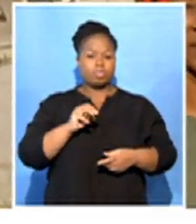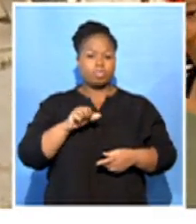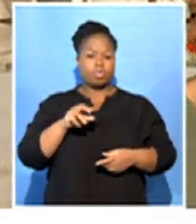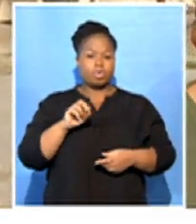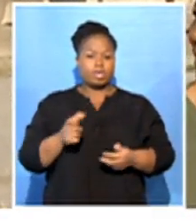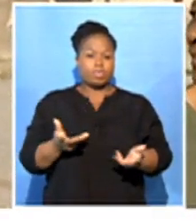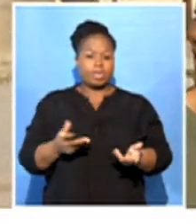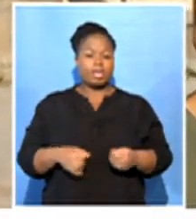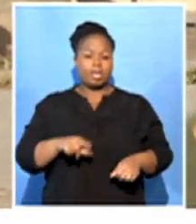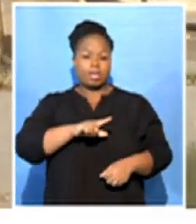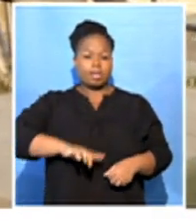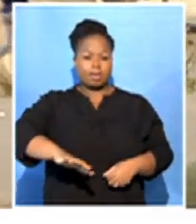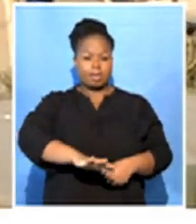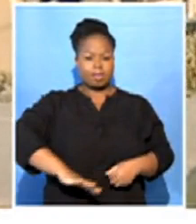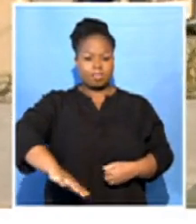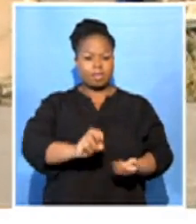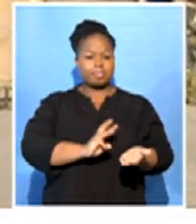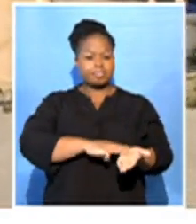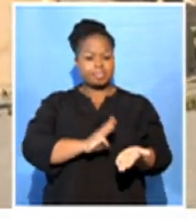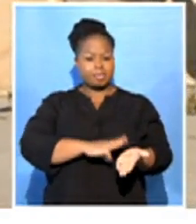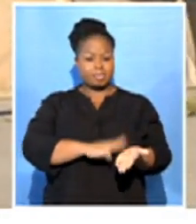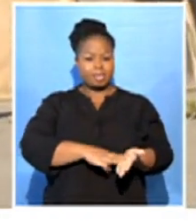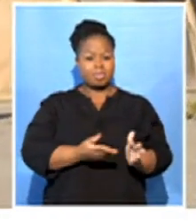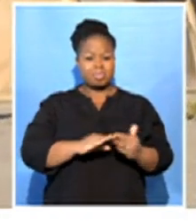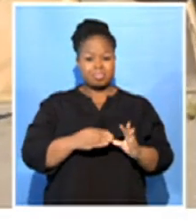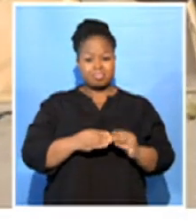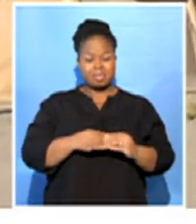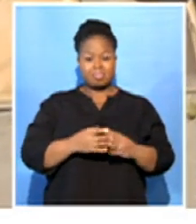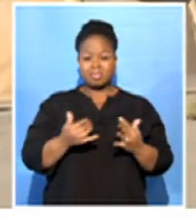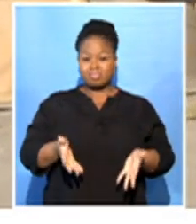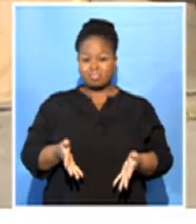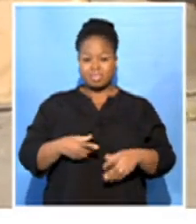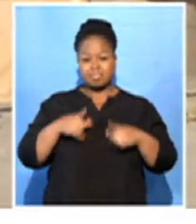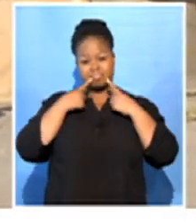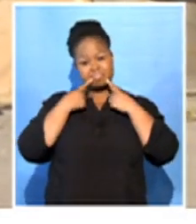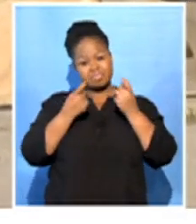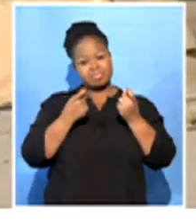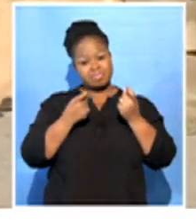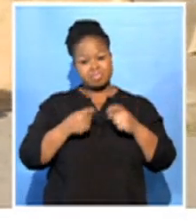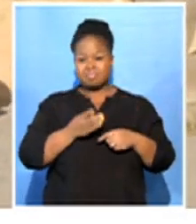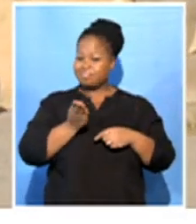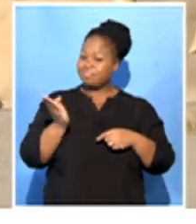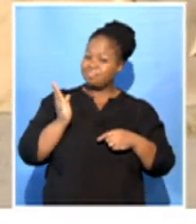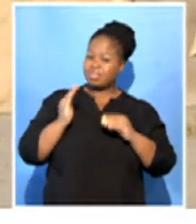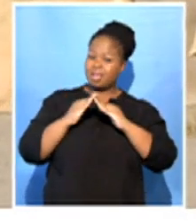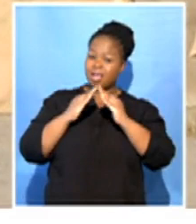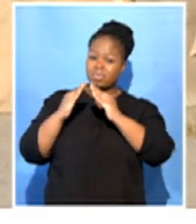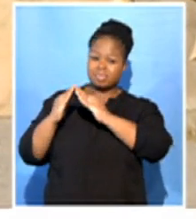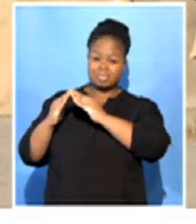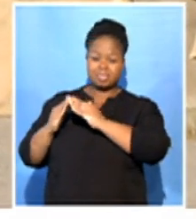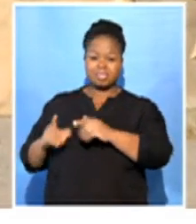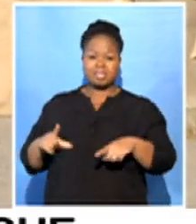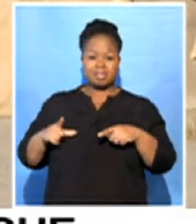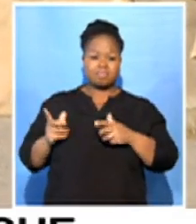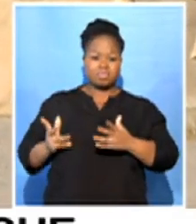Mdantsane, where residents here are complaining about the type of houses that they live